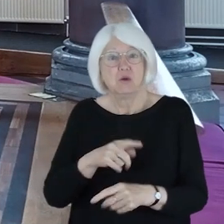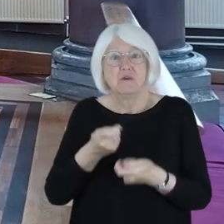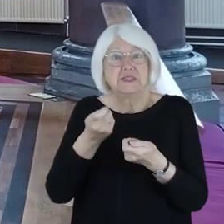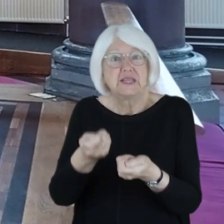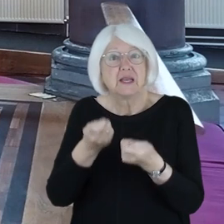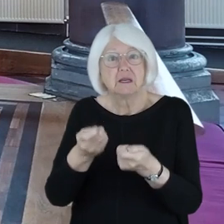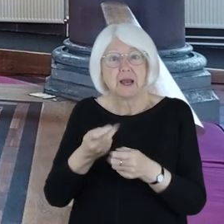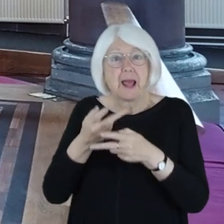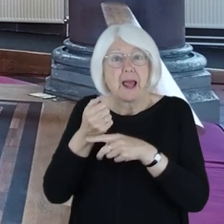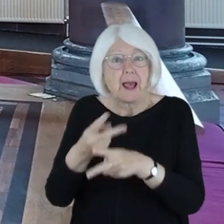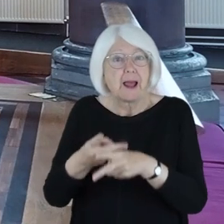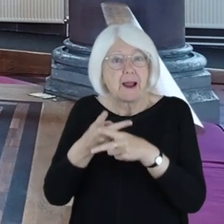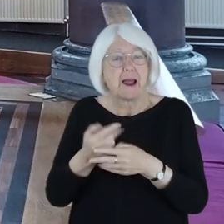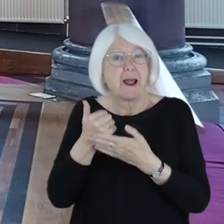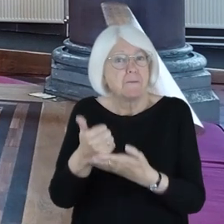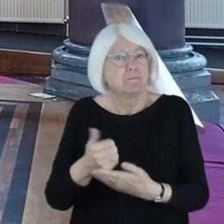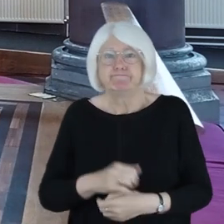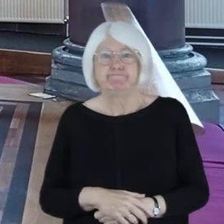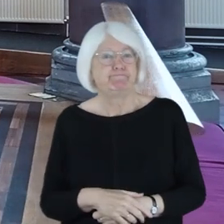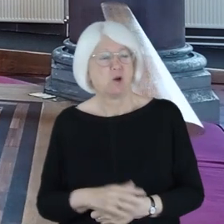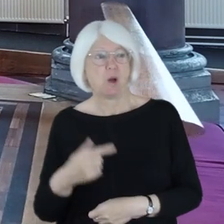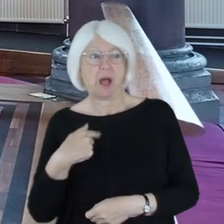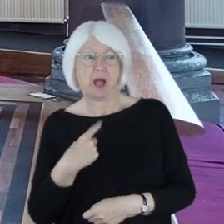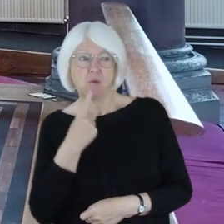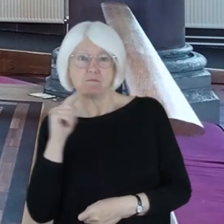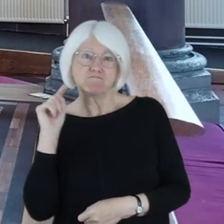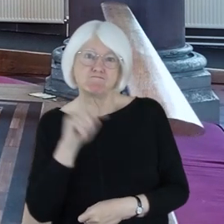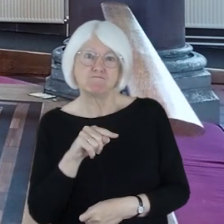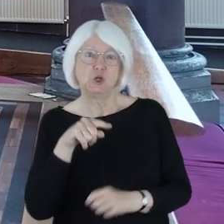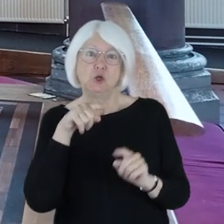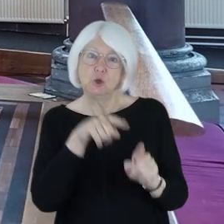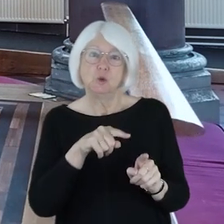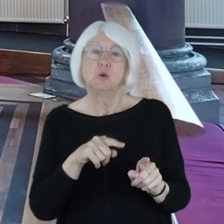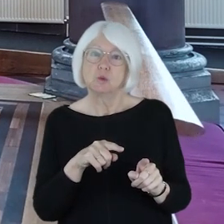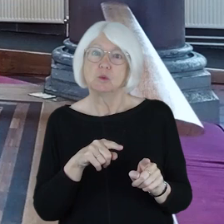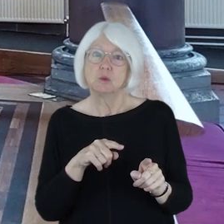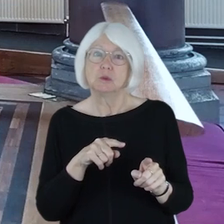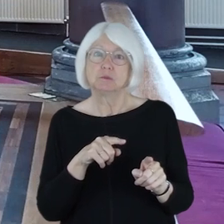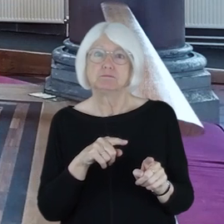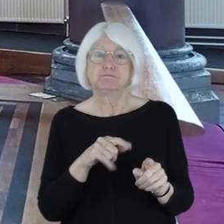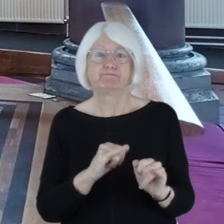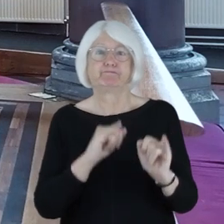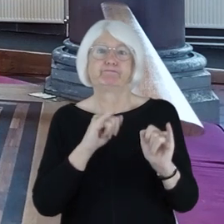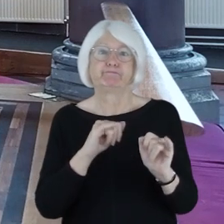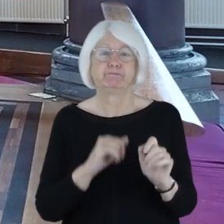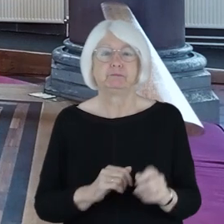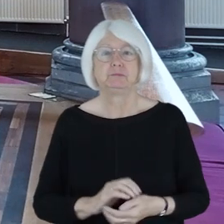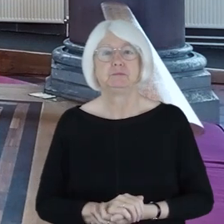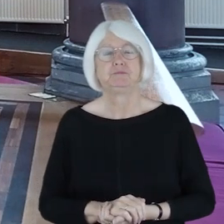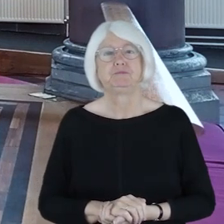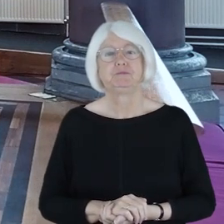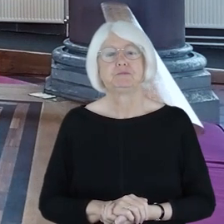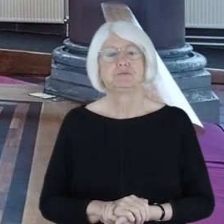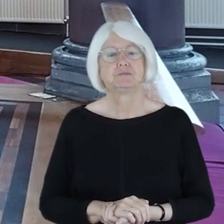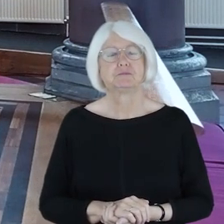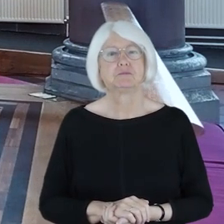them. So I will attend to you for your evil doings, says the Lord. Then